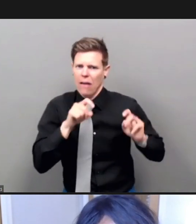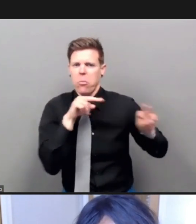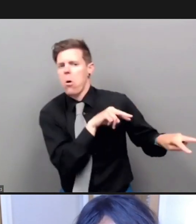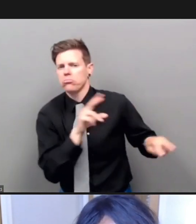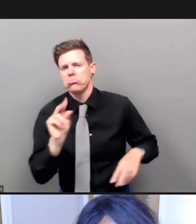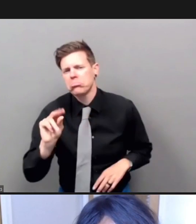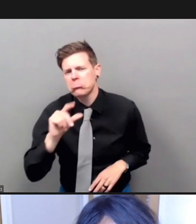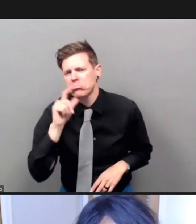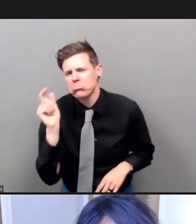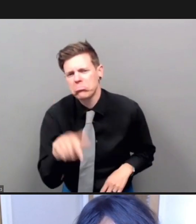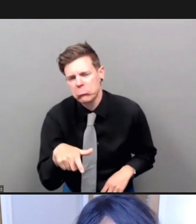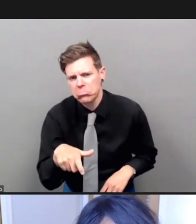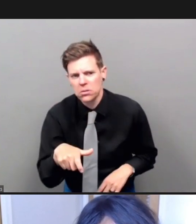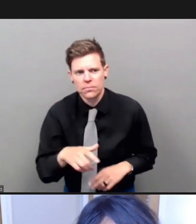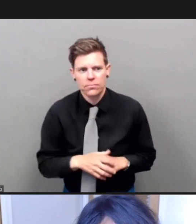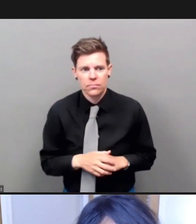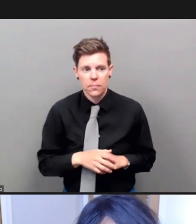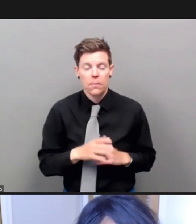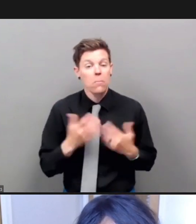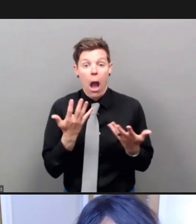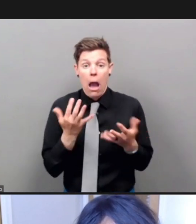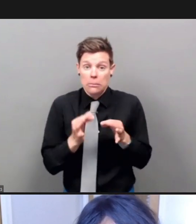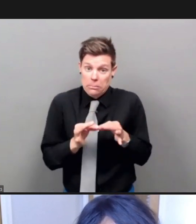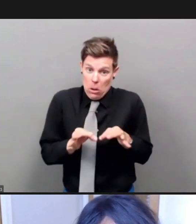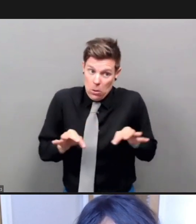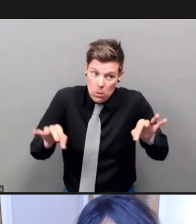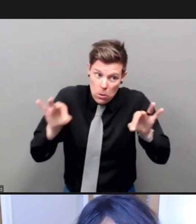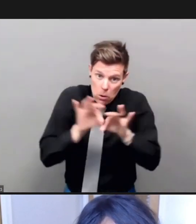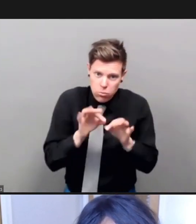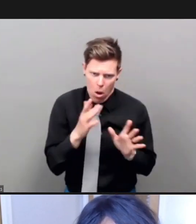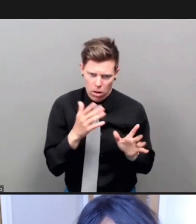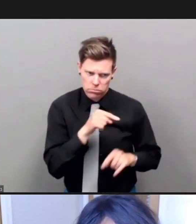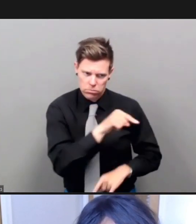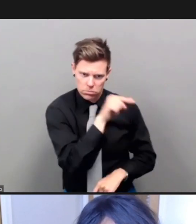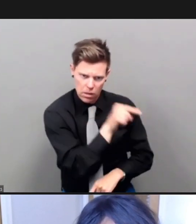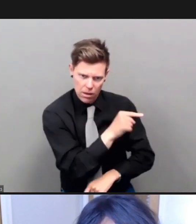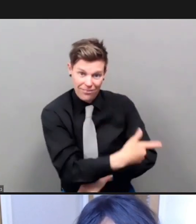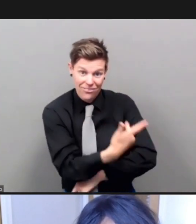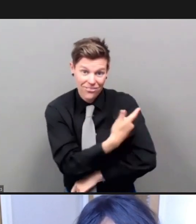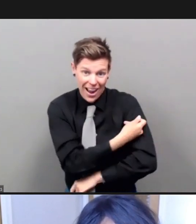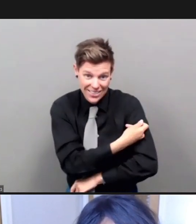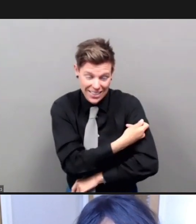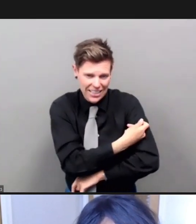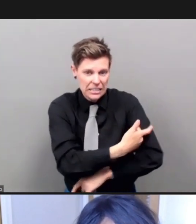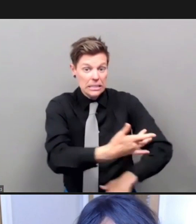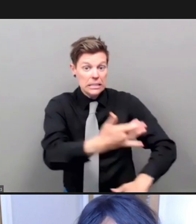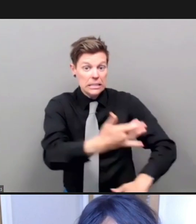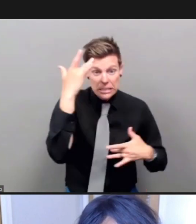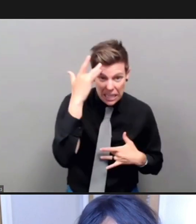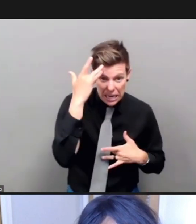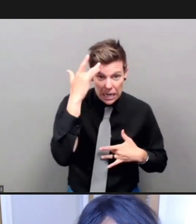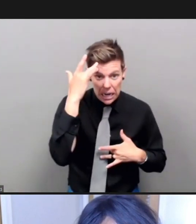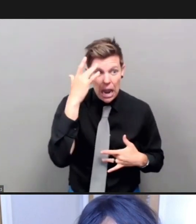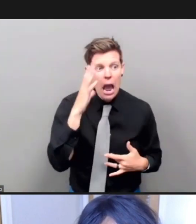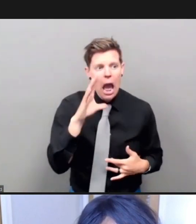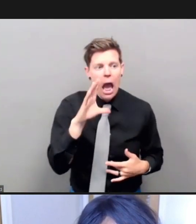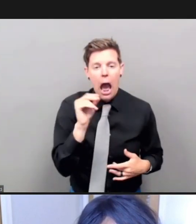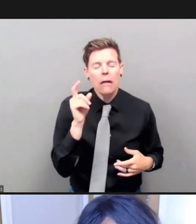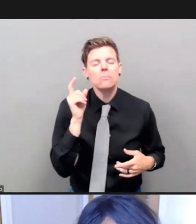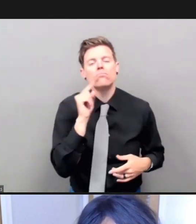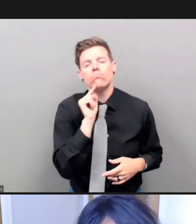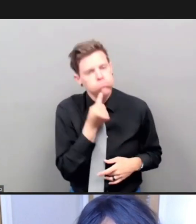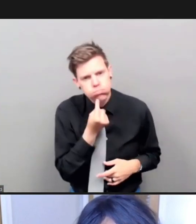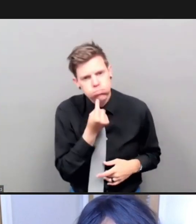those cases who become ill after vaccination and require hospitalization